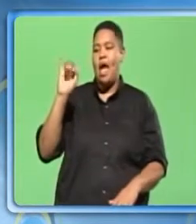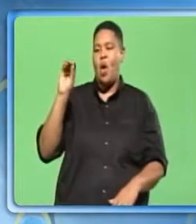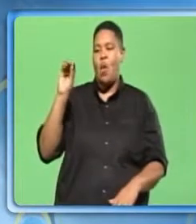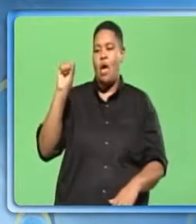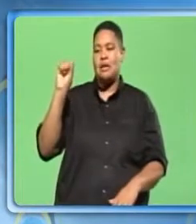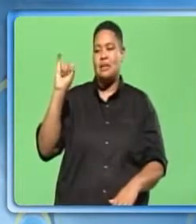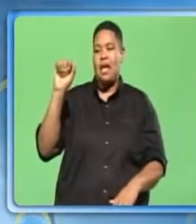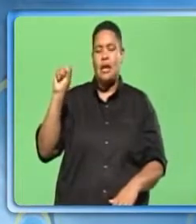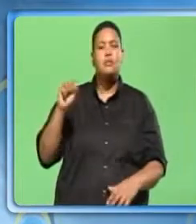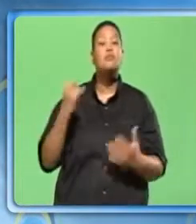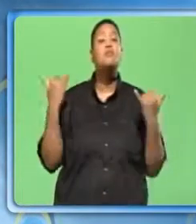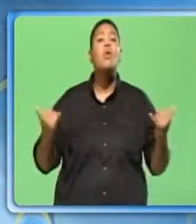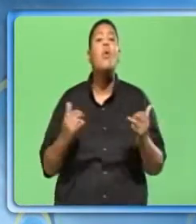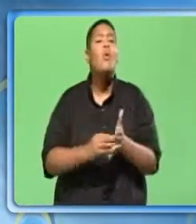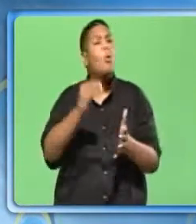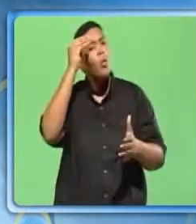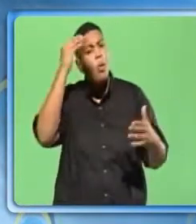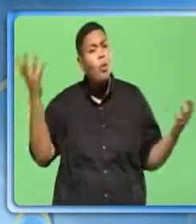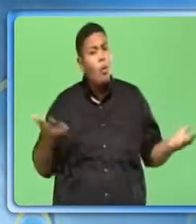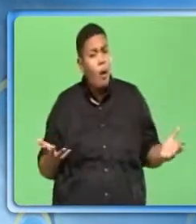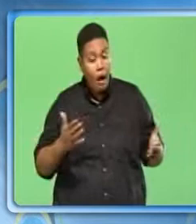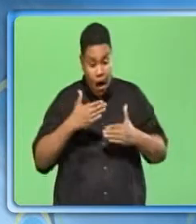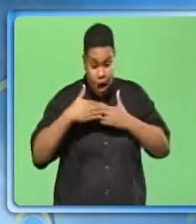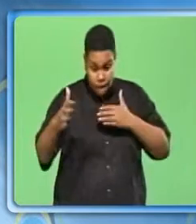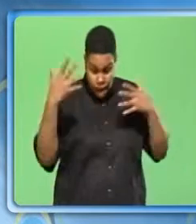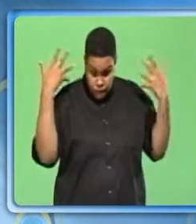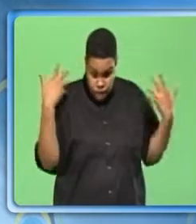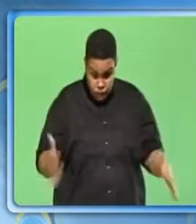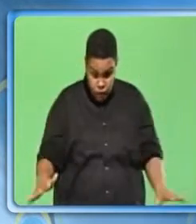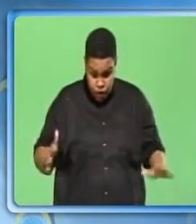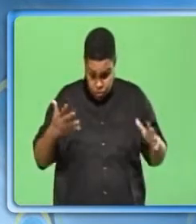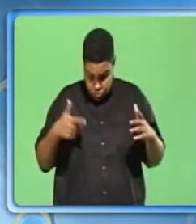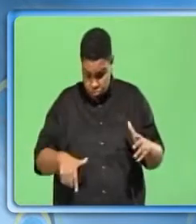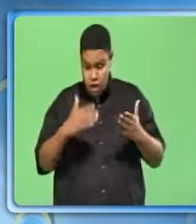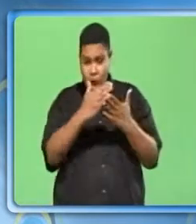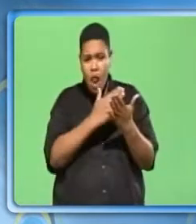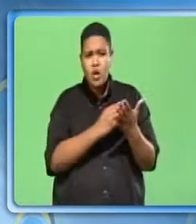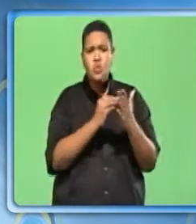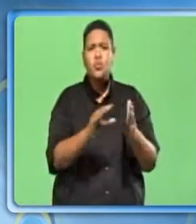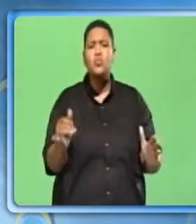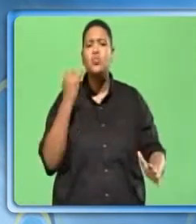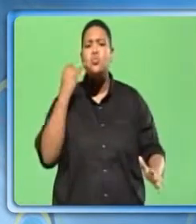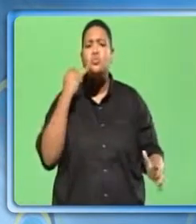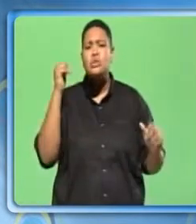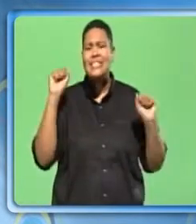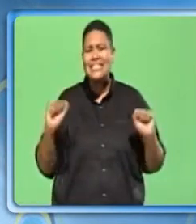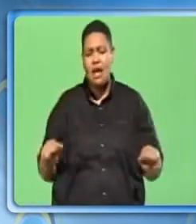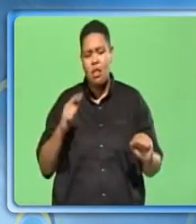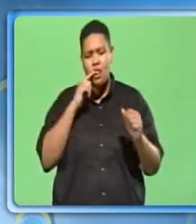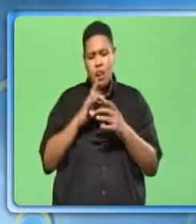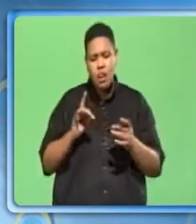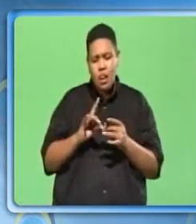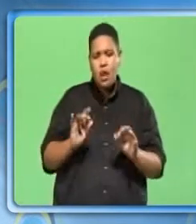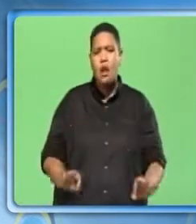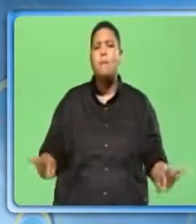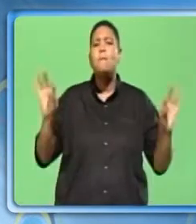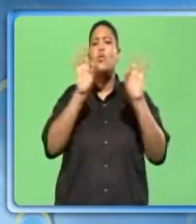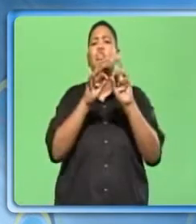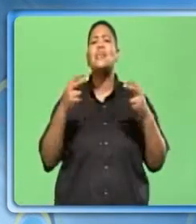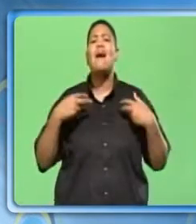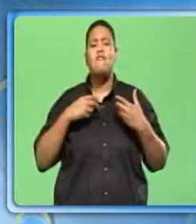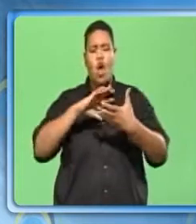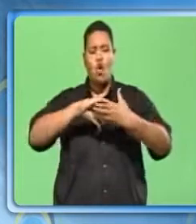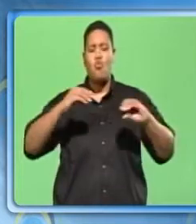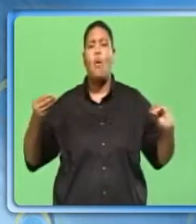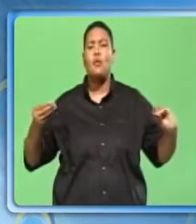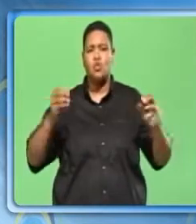Learning outcomes. After completing this lesson, student will be able to state the importance of having the